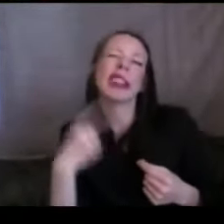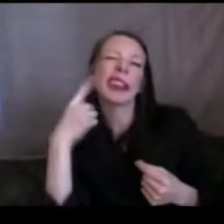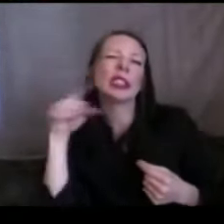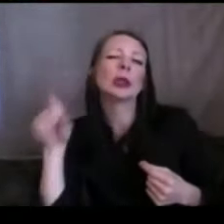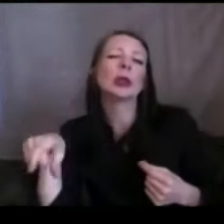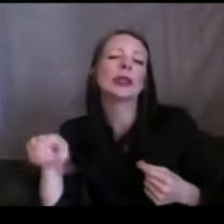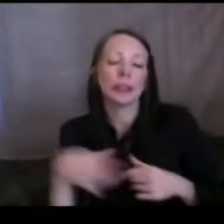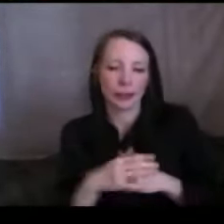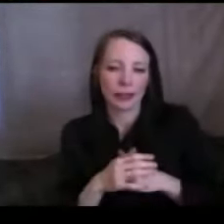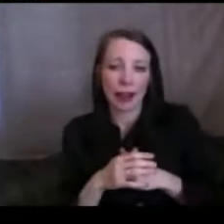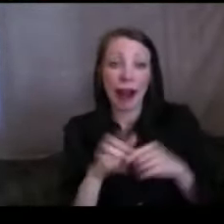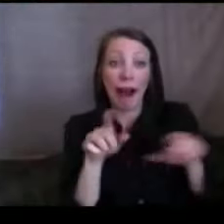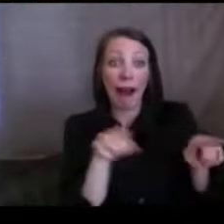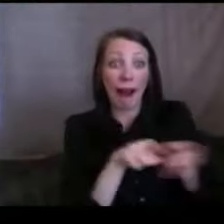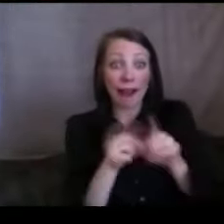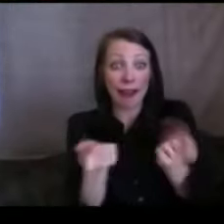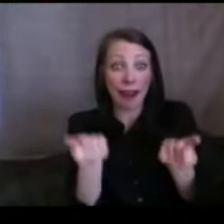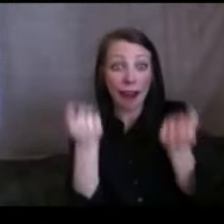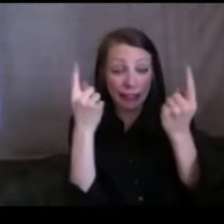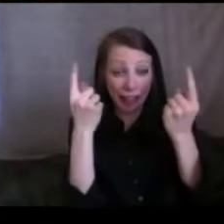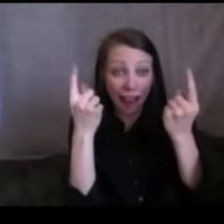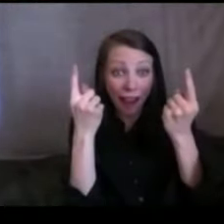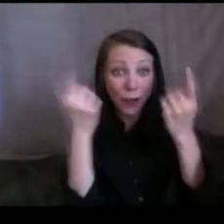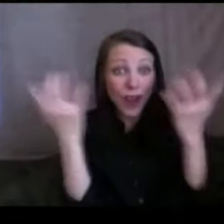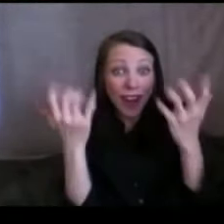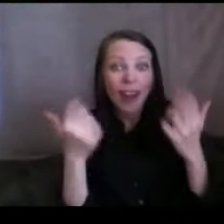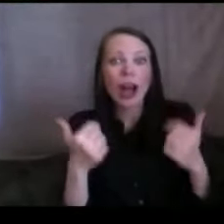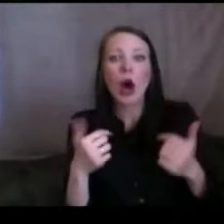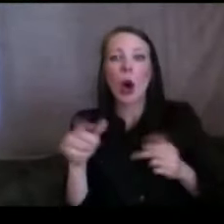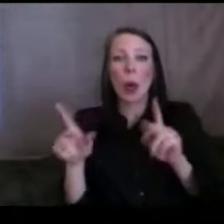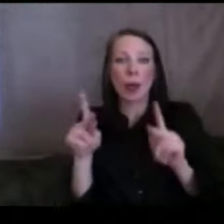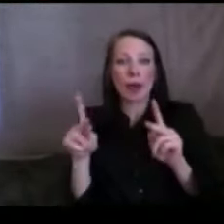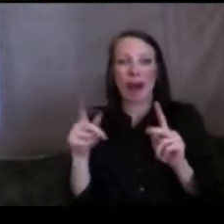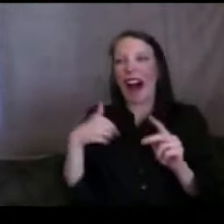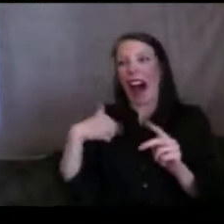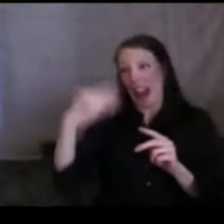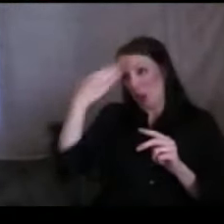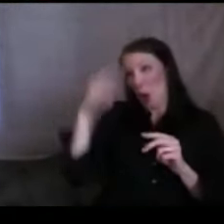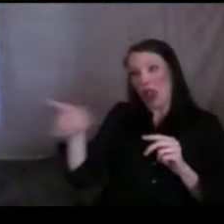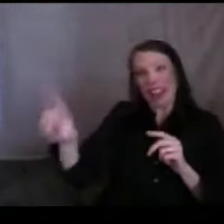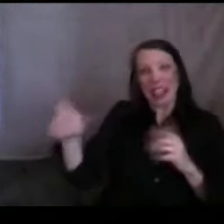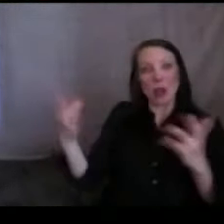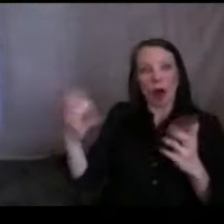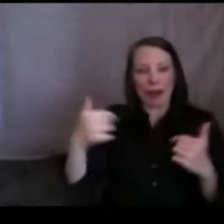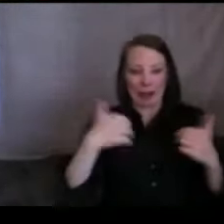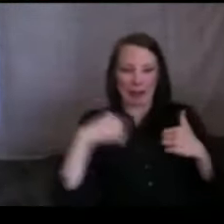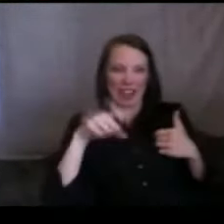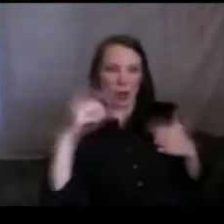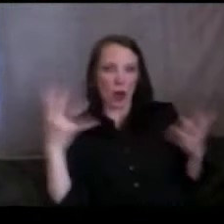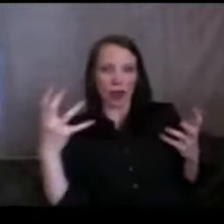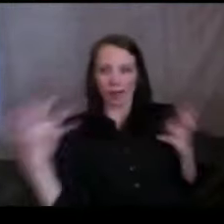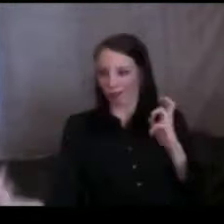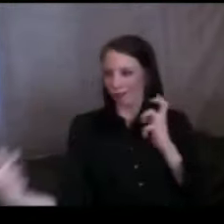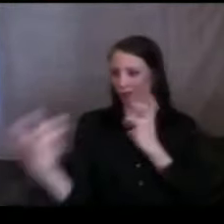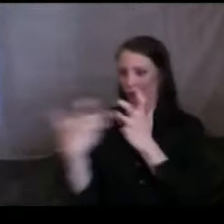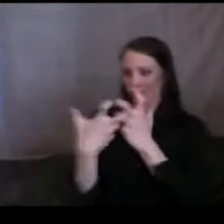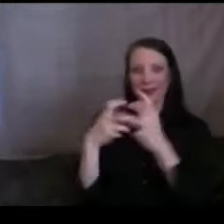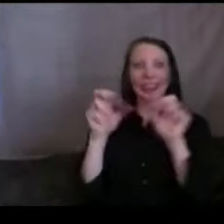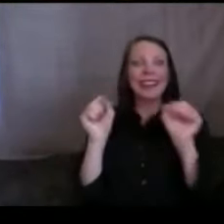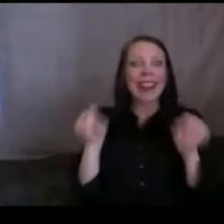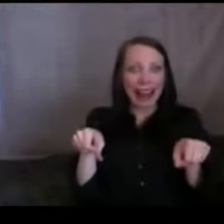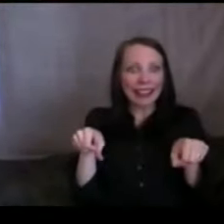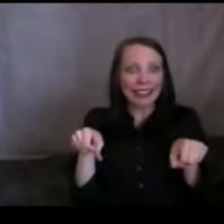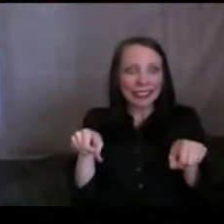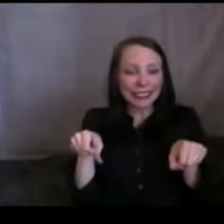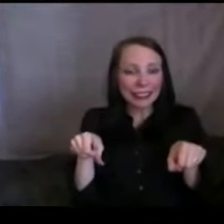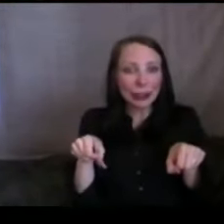I also understand what my people need from me. So that's why I make my job more easy to work with